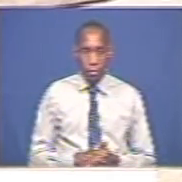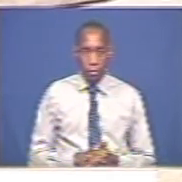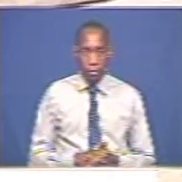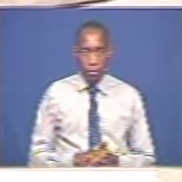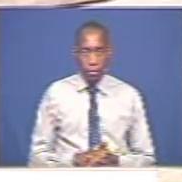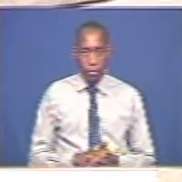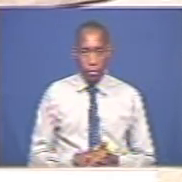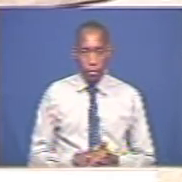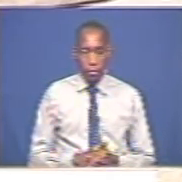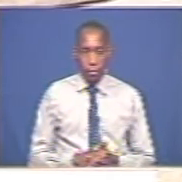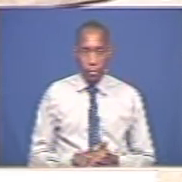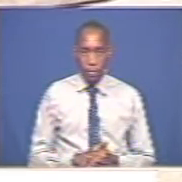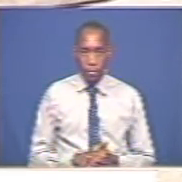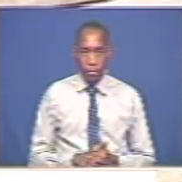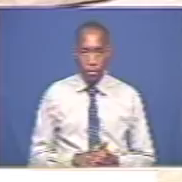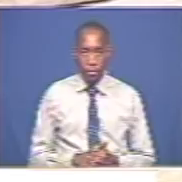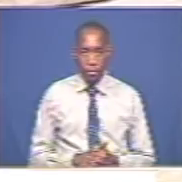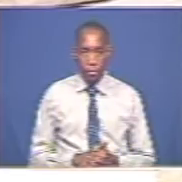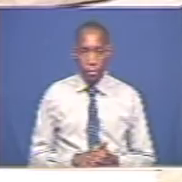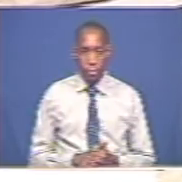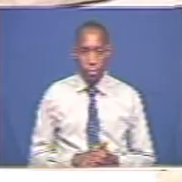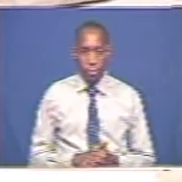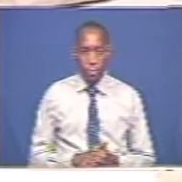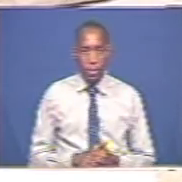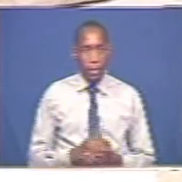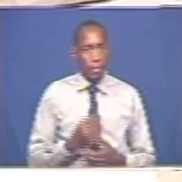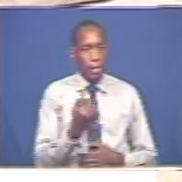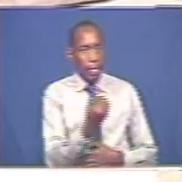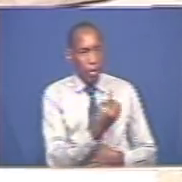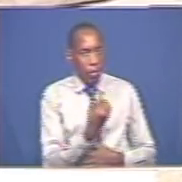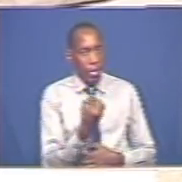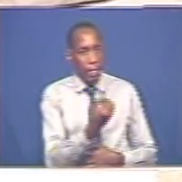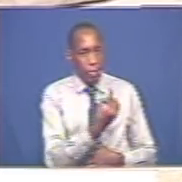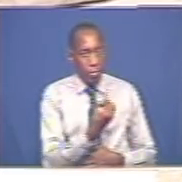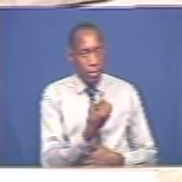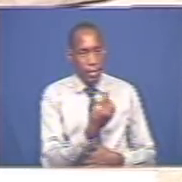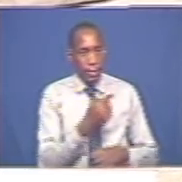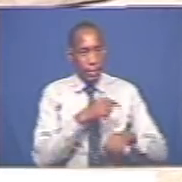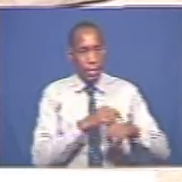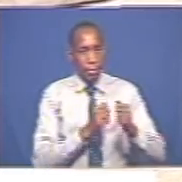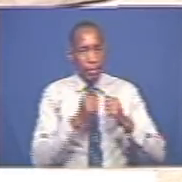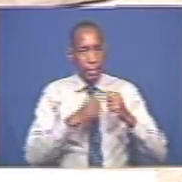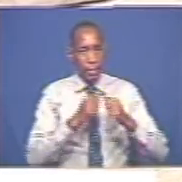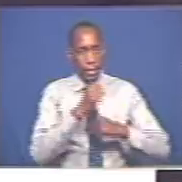had bouts of this love of solitude for yourself from 16 years ago,